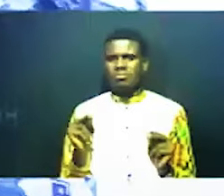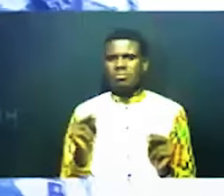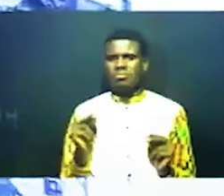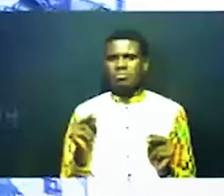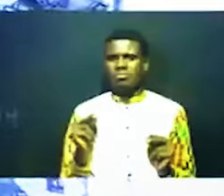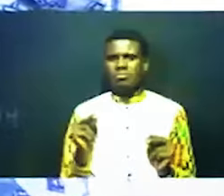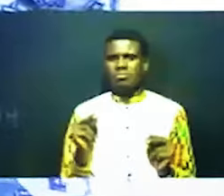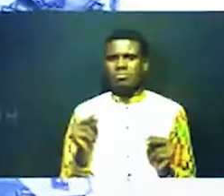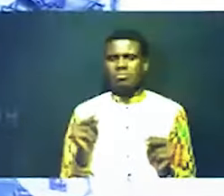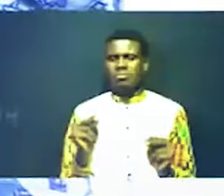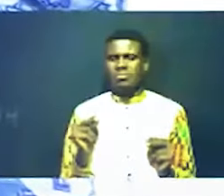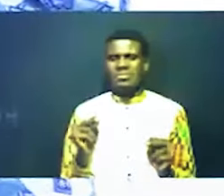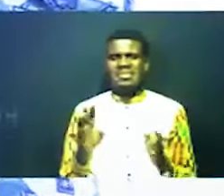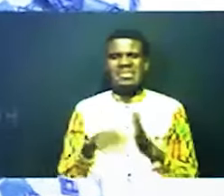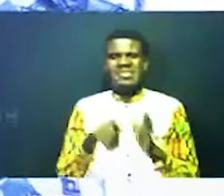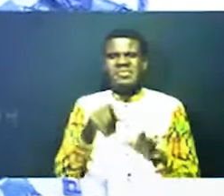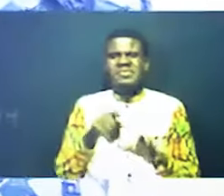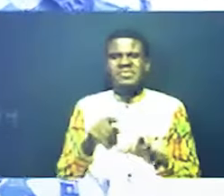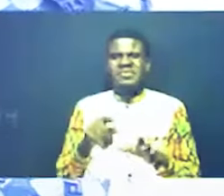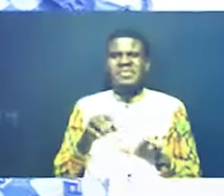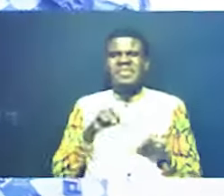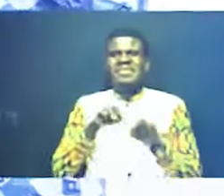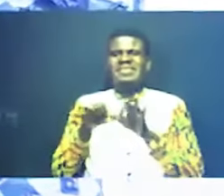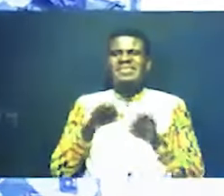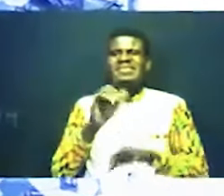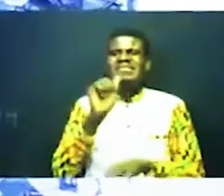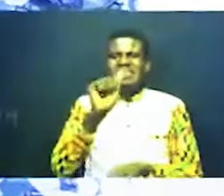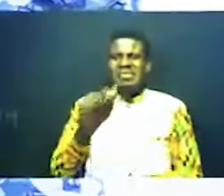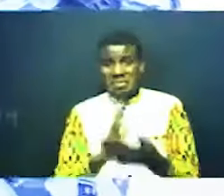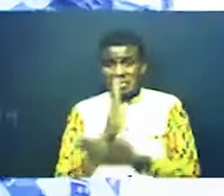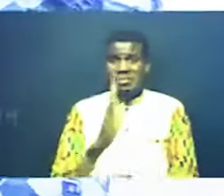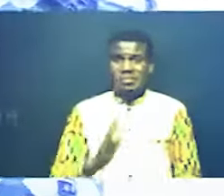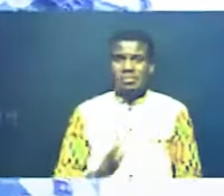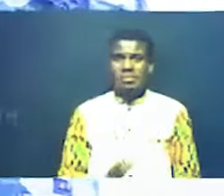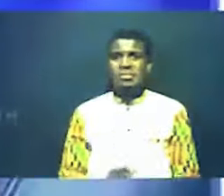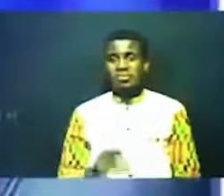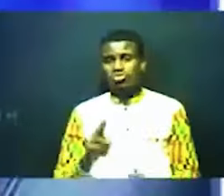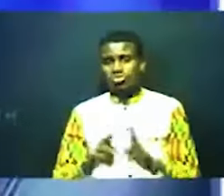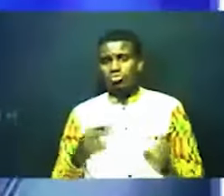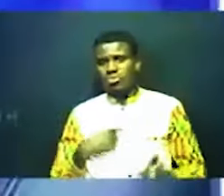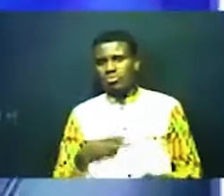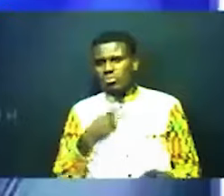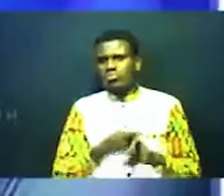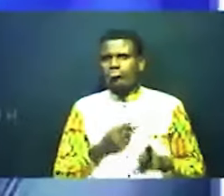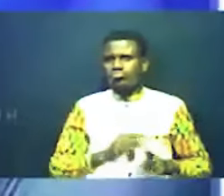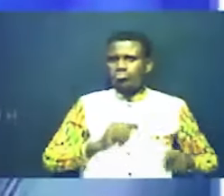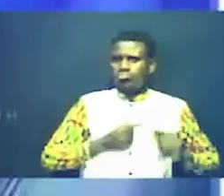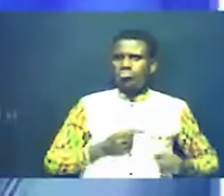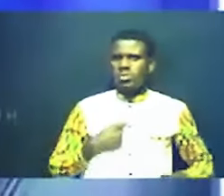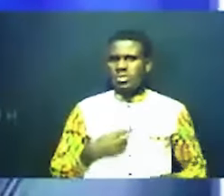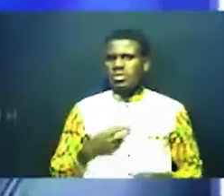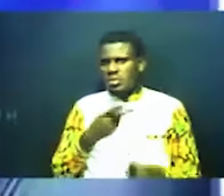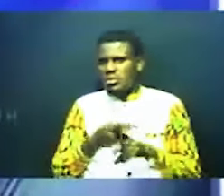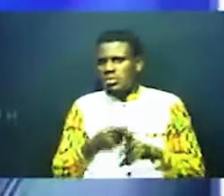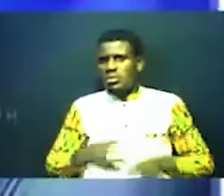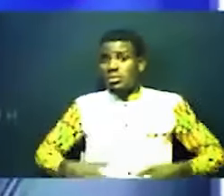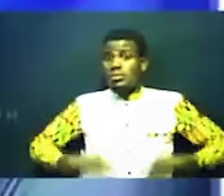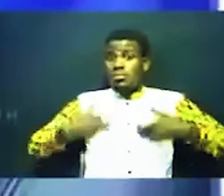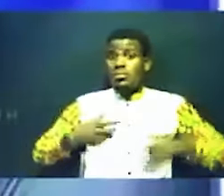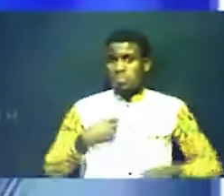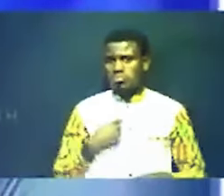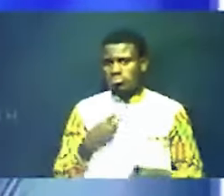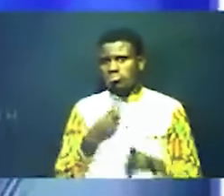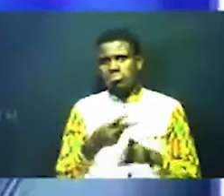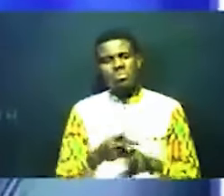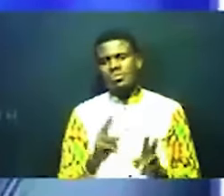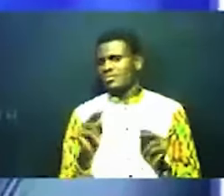And justify yourself that I'm right, so I have to hold on to this anger. And